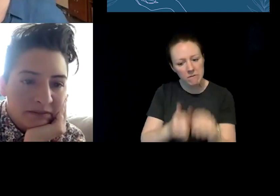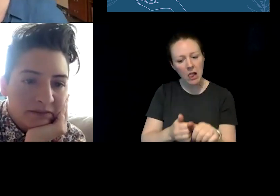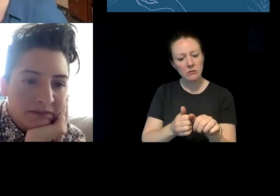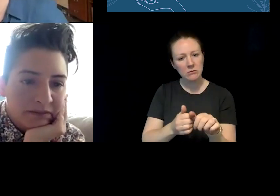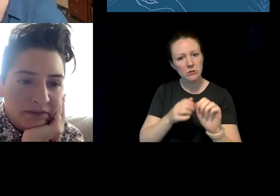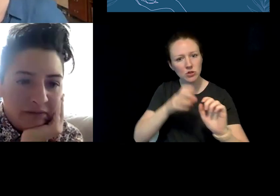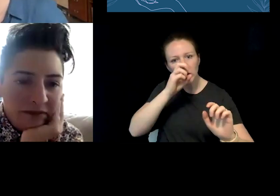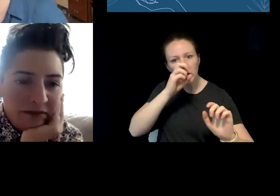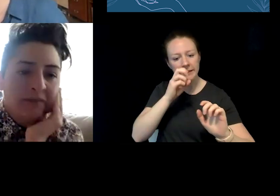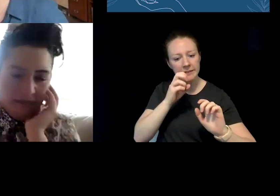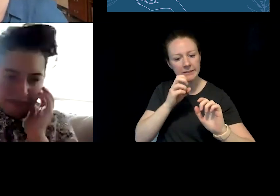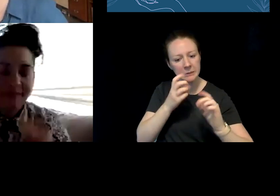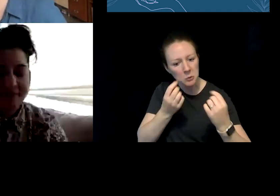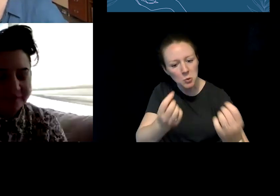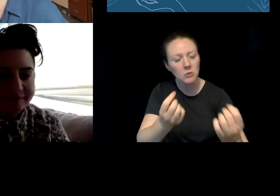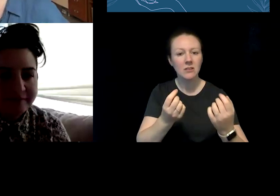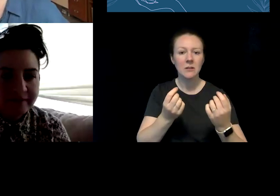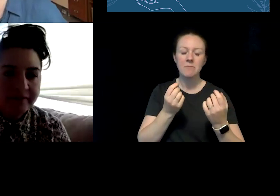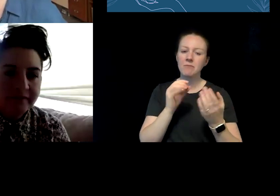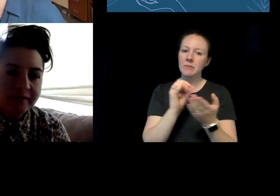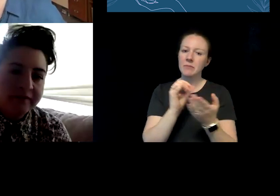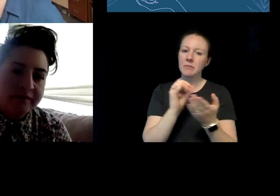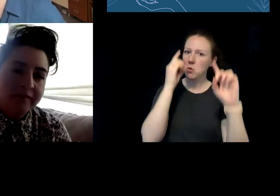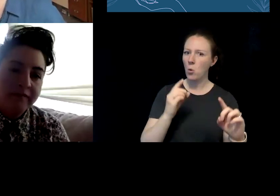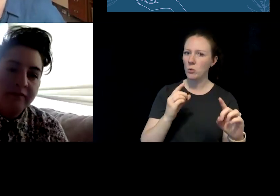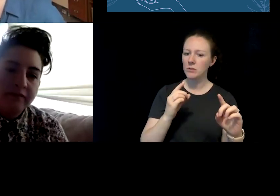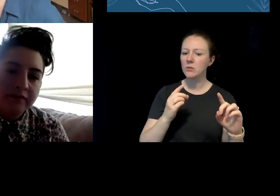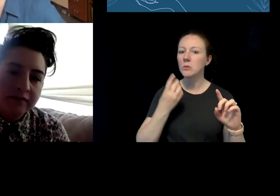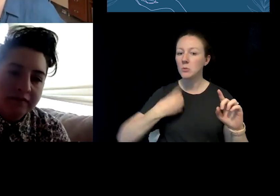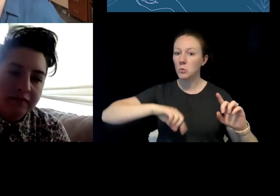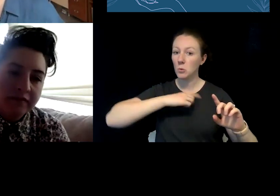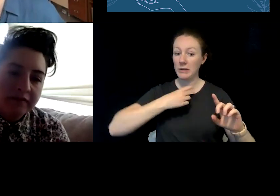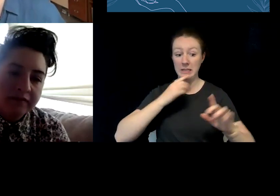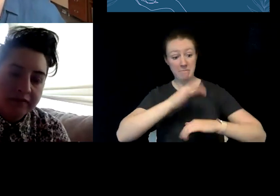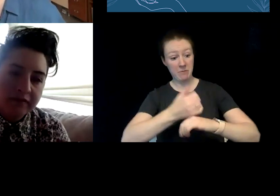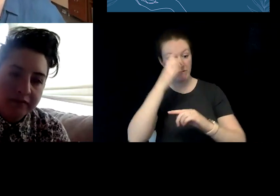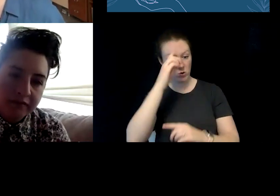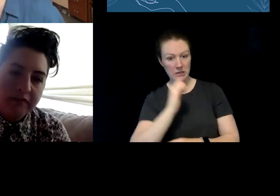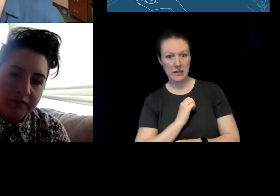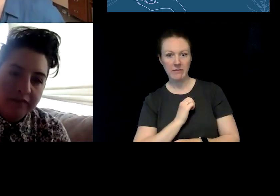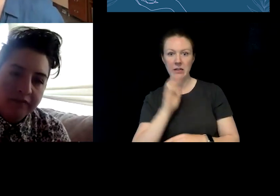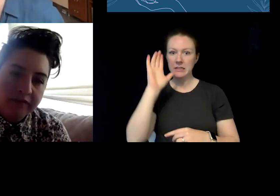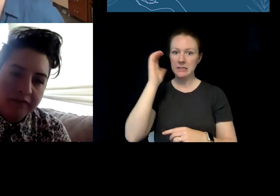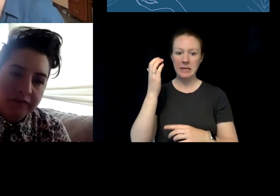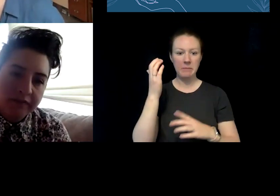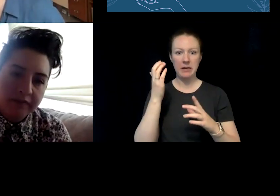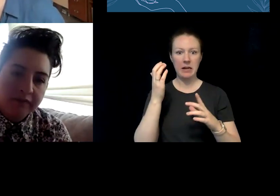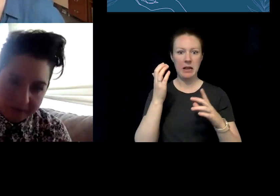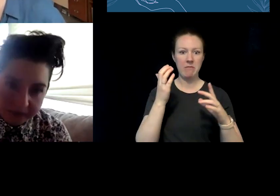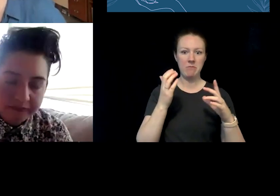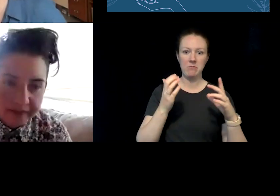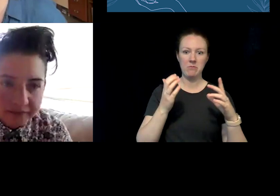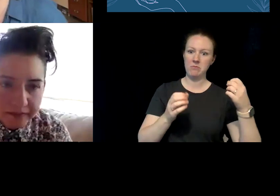things that are goals that we set for ourselves that can kind of like subvert or trump the need